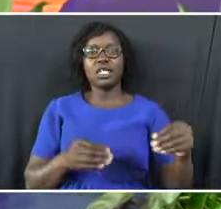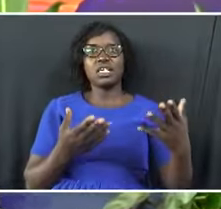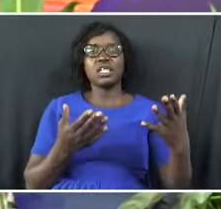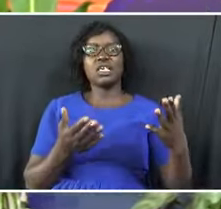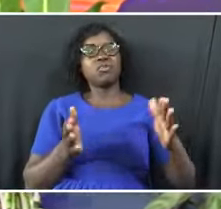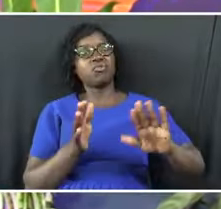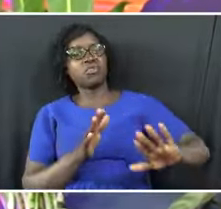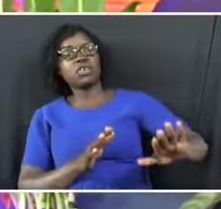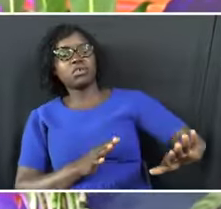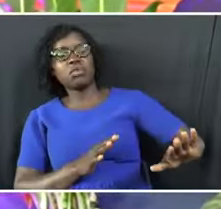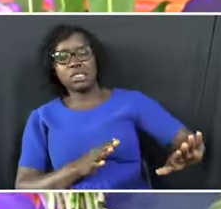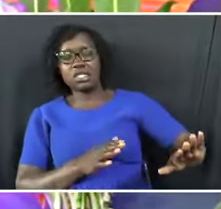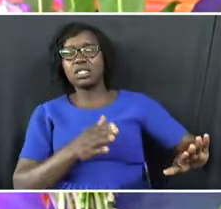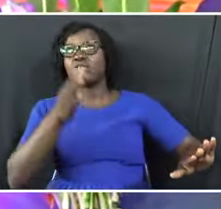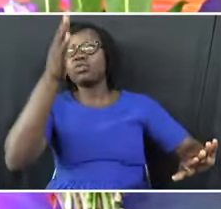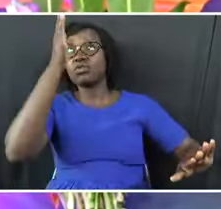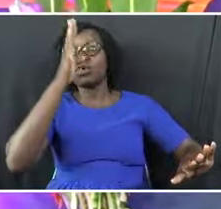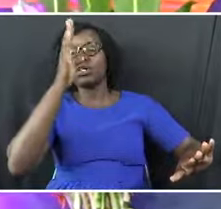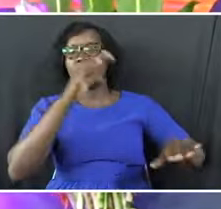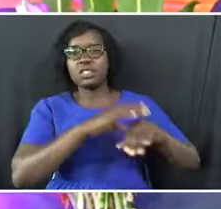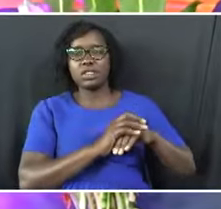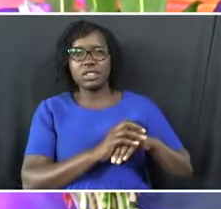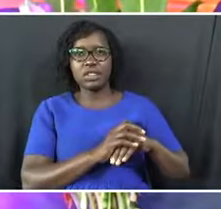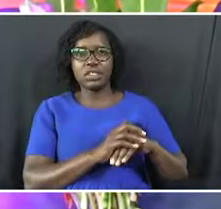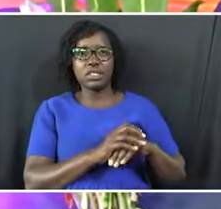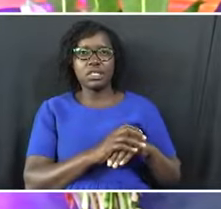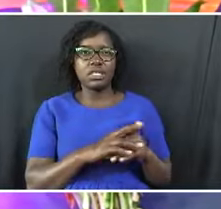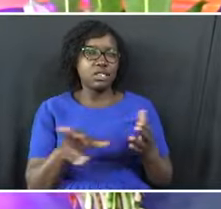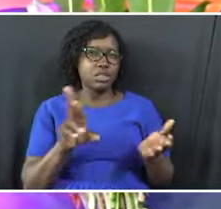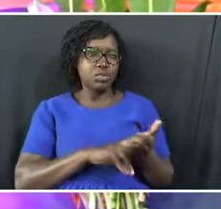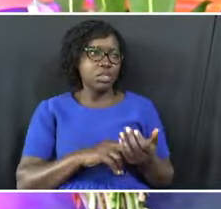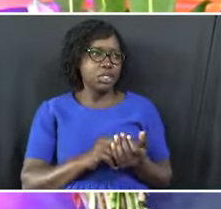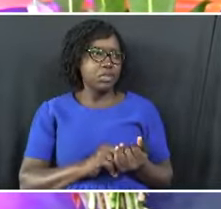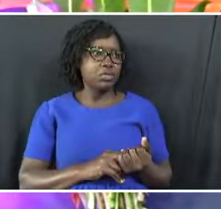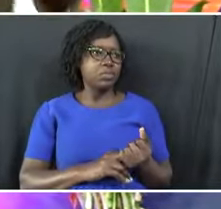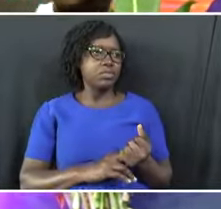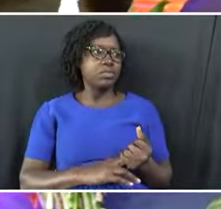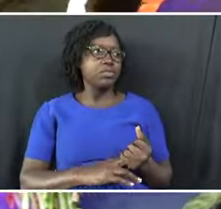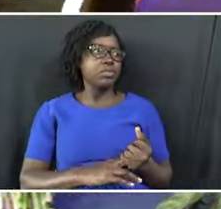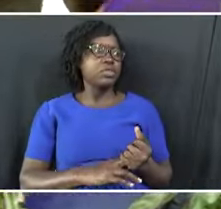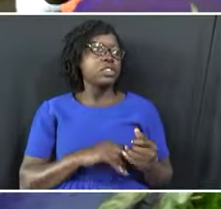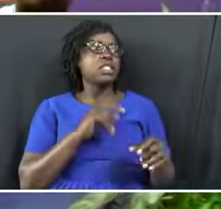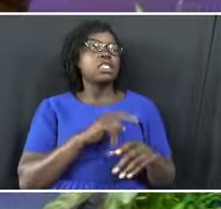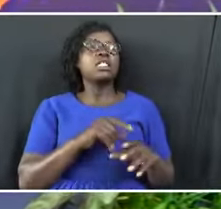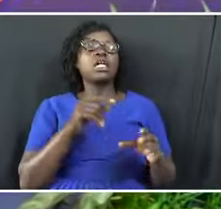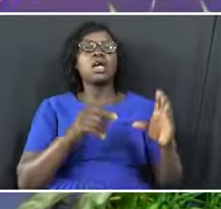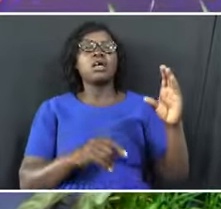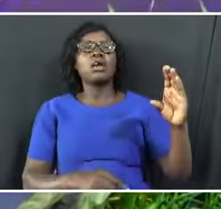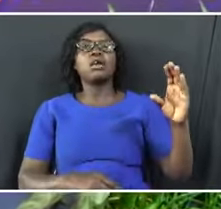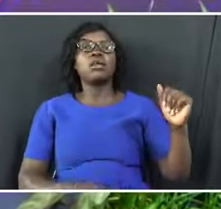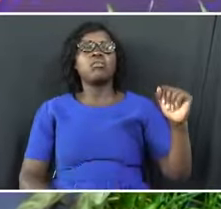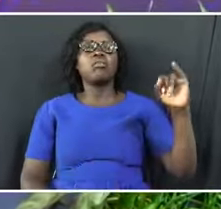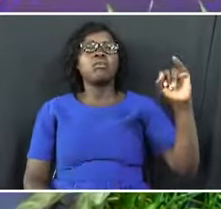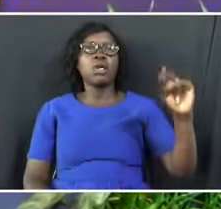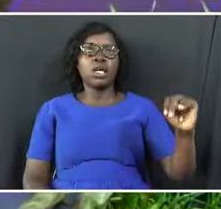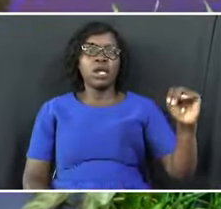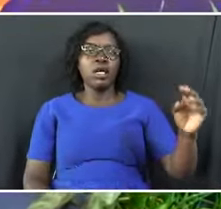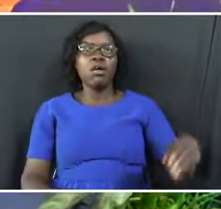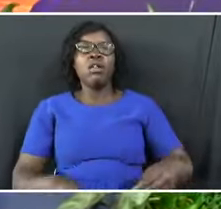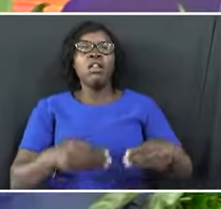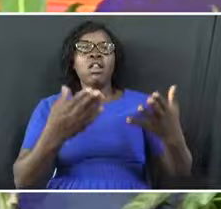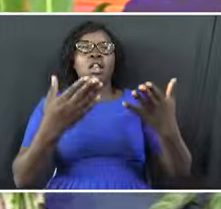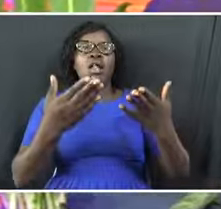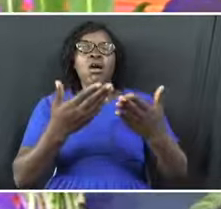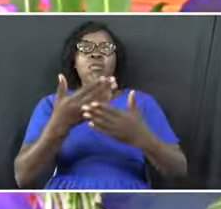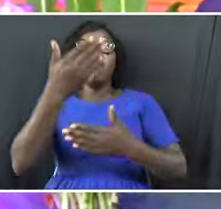leftovers to God. Let me repeat here. That when Cain was presenting his offering